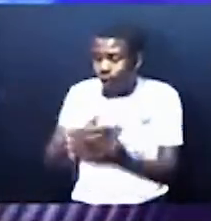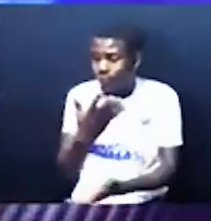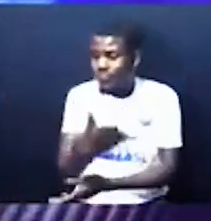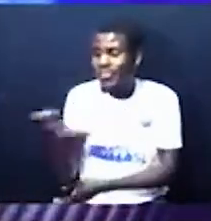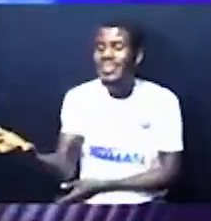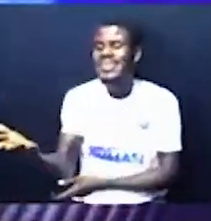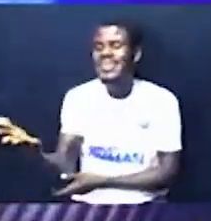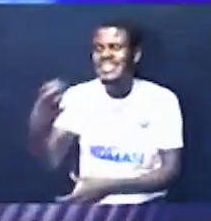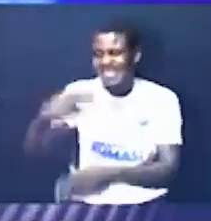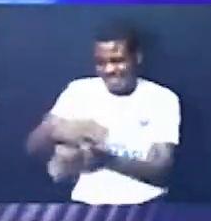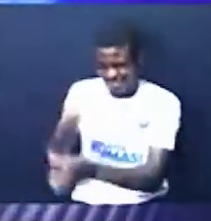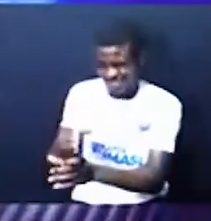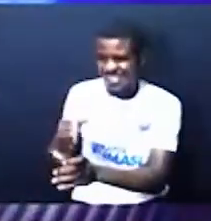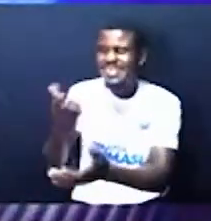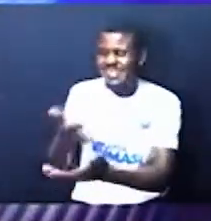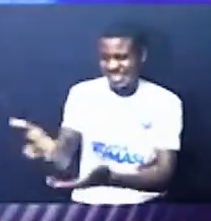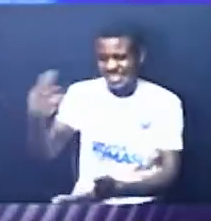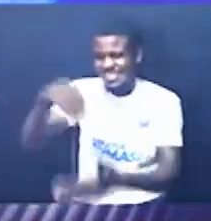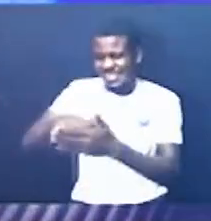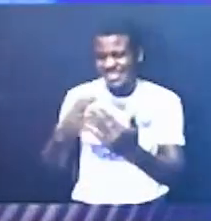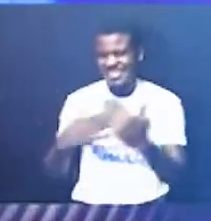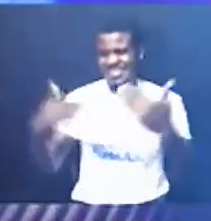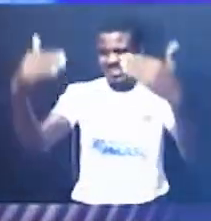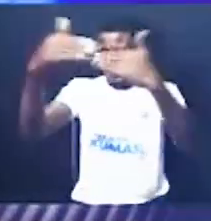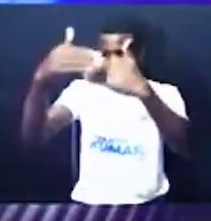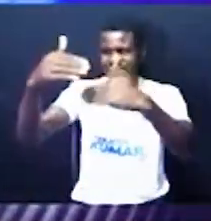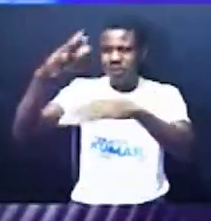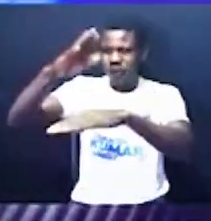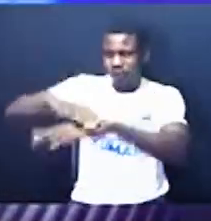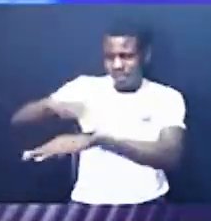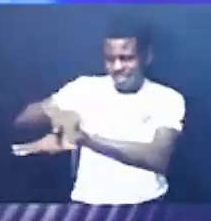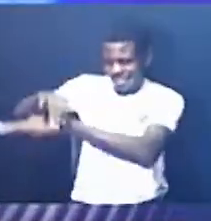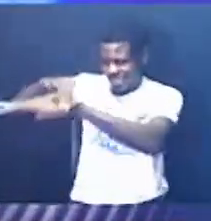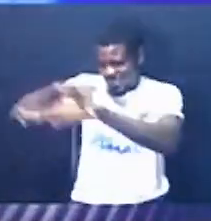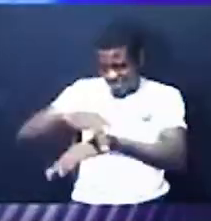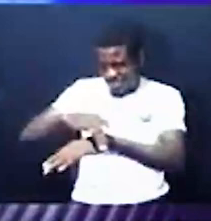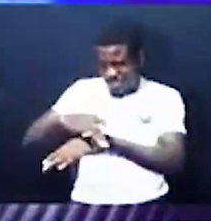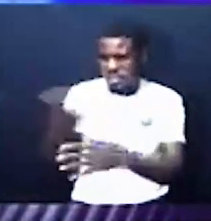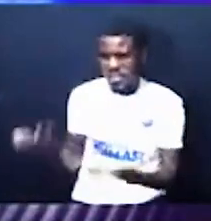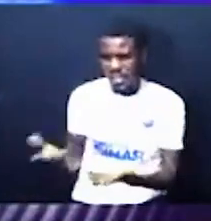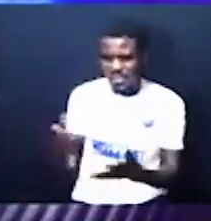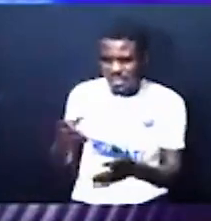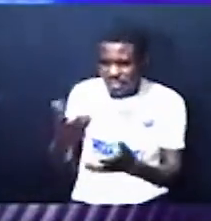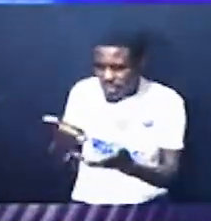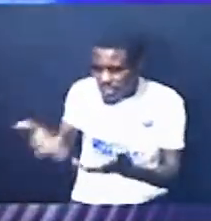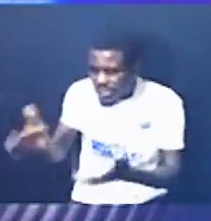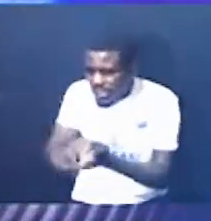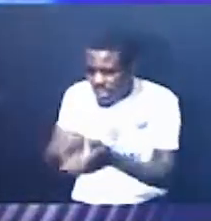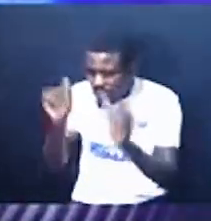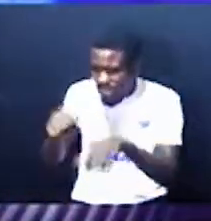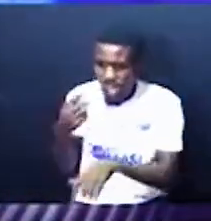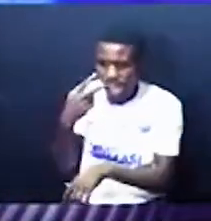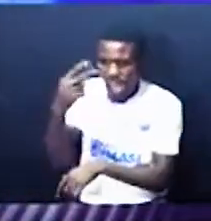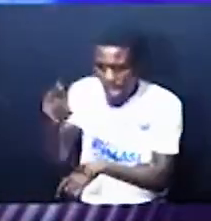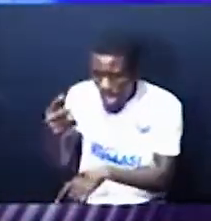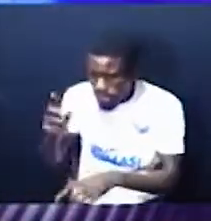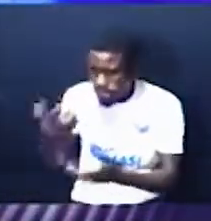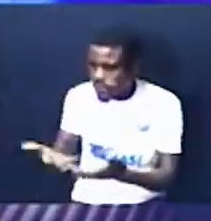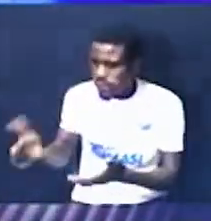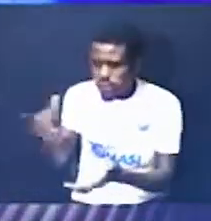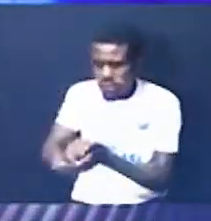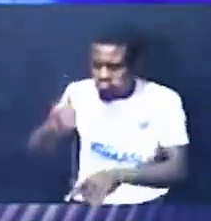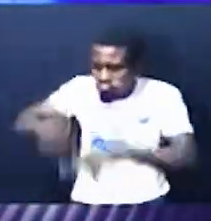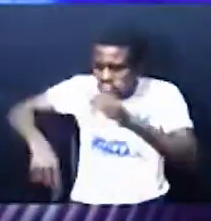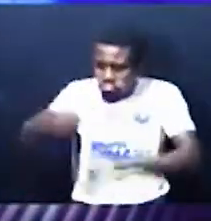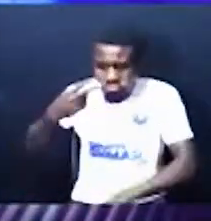created, things in heaven and on earth, visible and invisible, whether thrones or powers